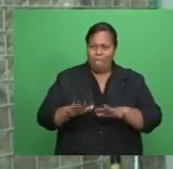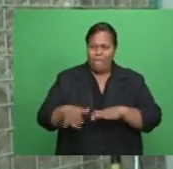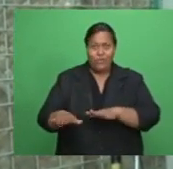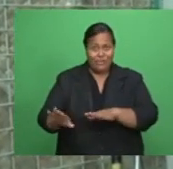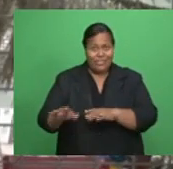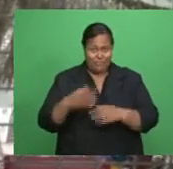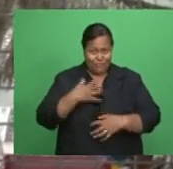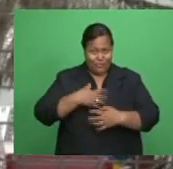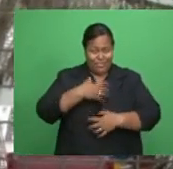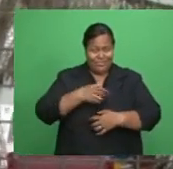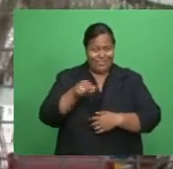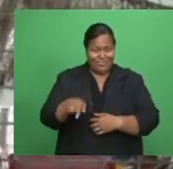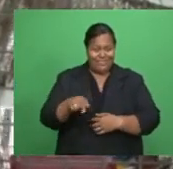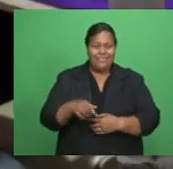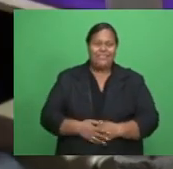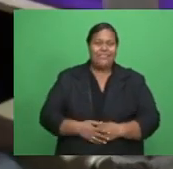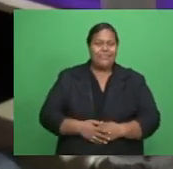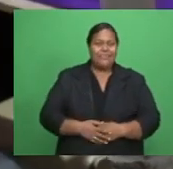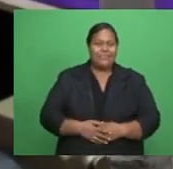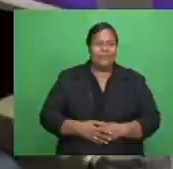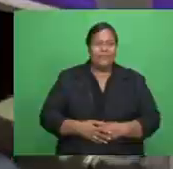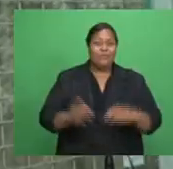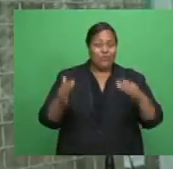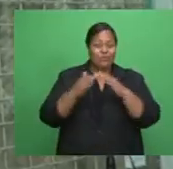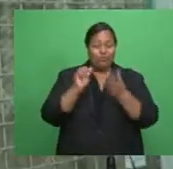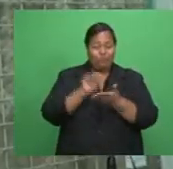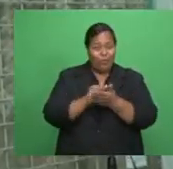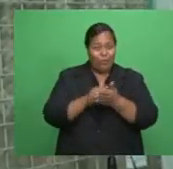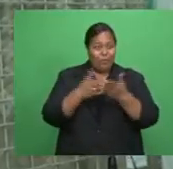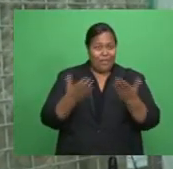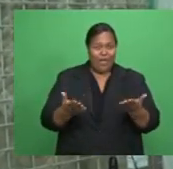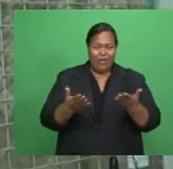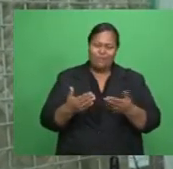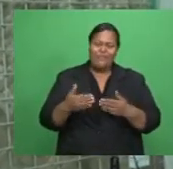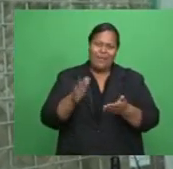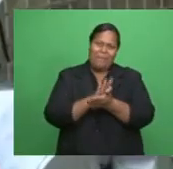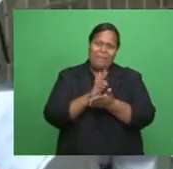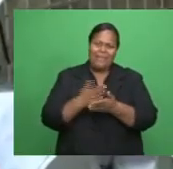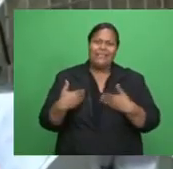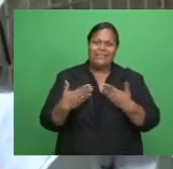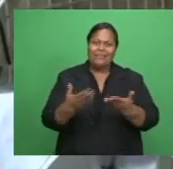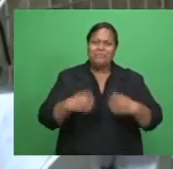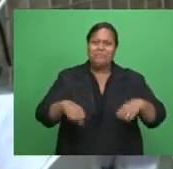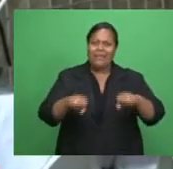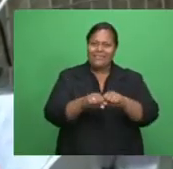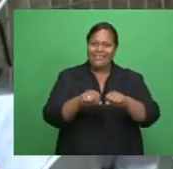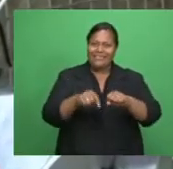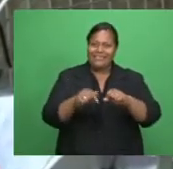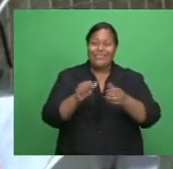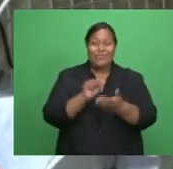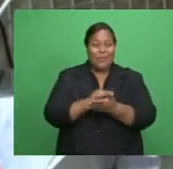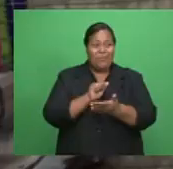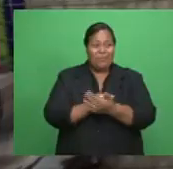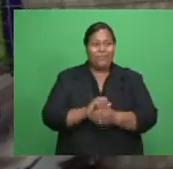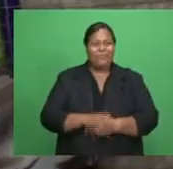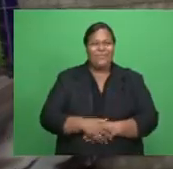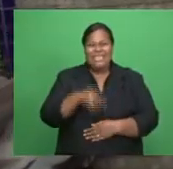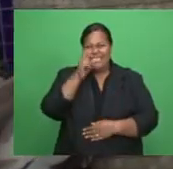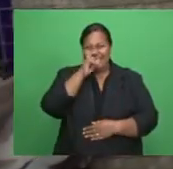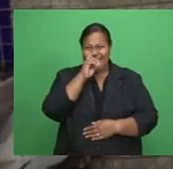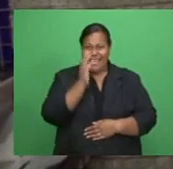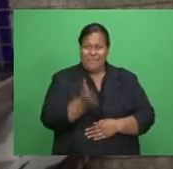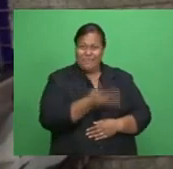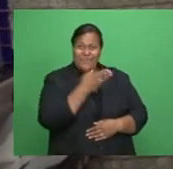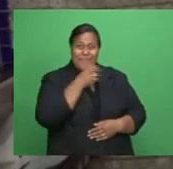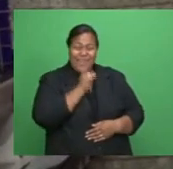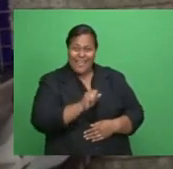the stocks. I'm happy that they give me a space here. Lal's sister and co-partner in the business says they are